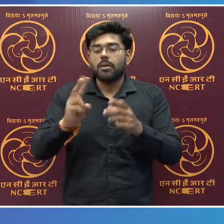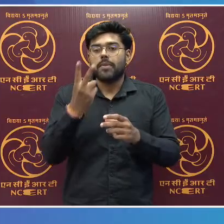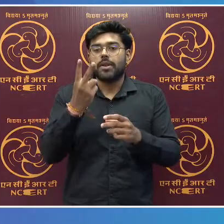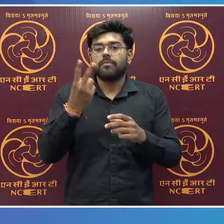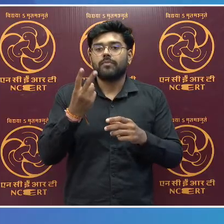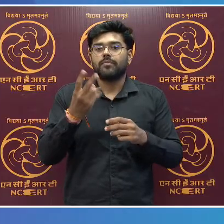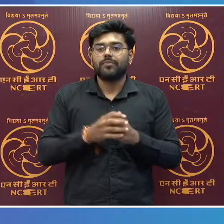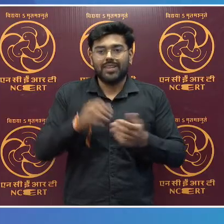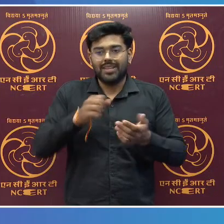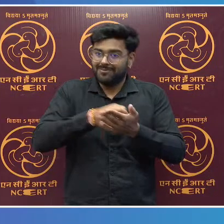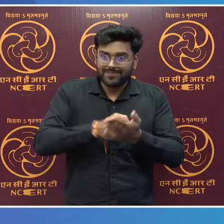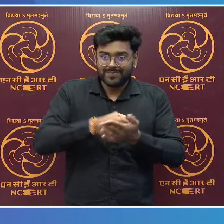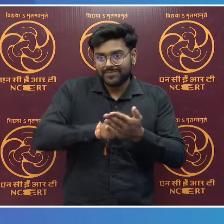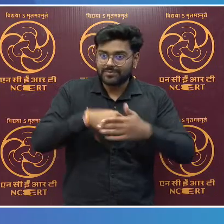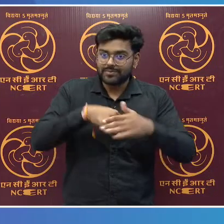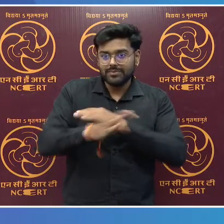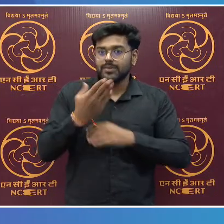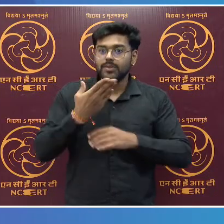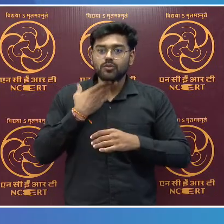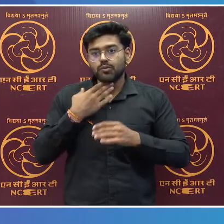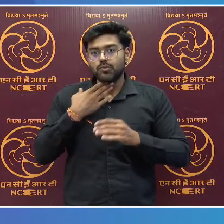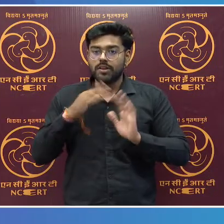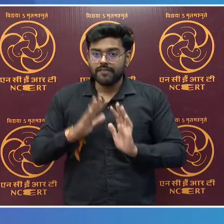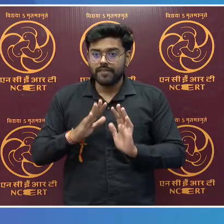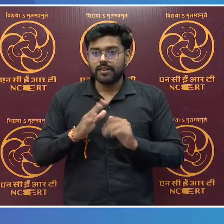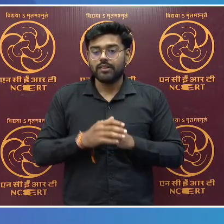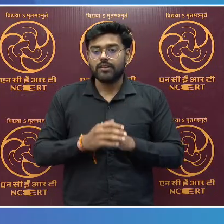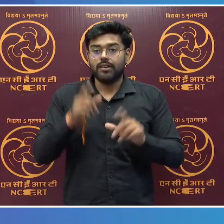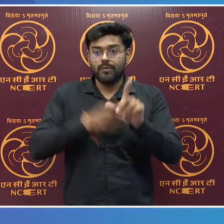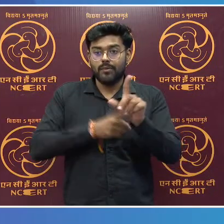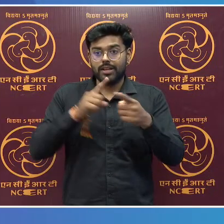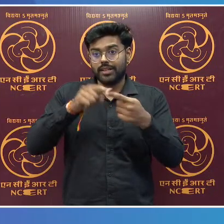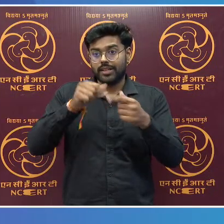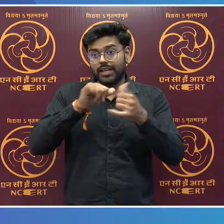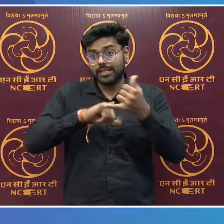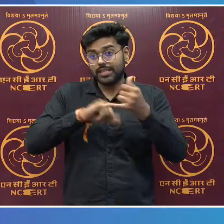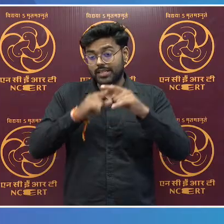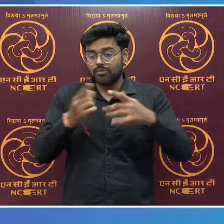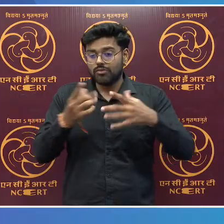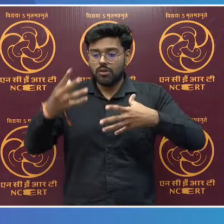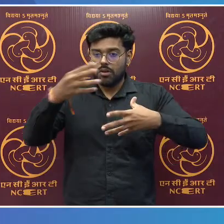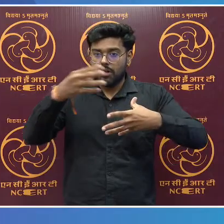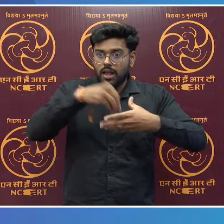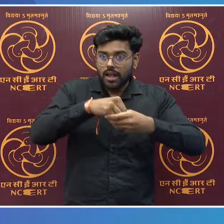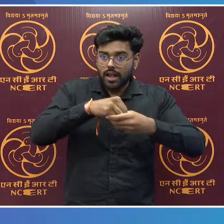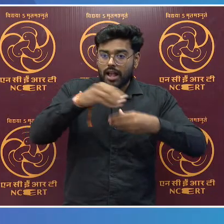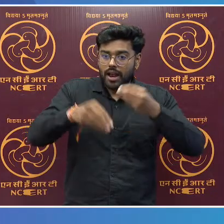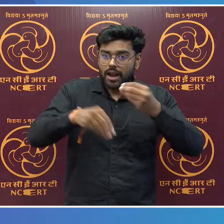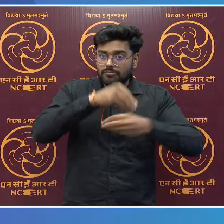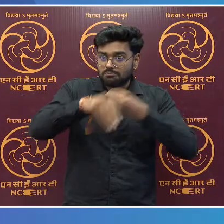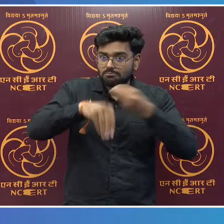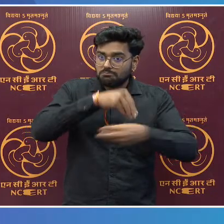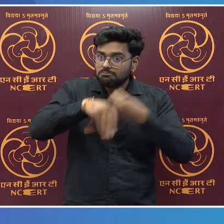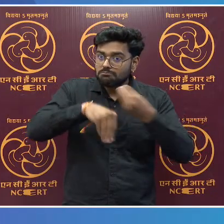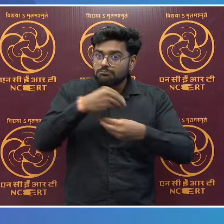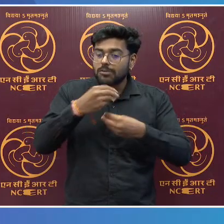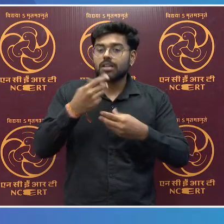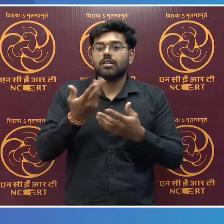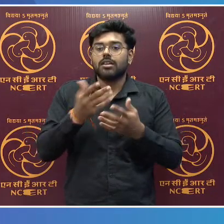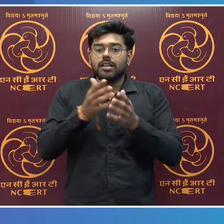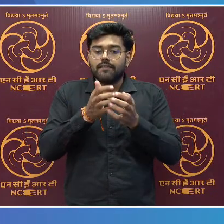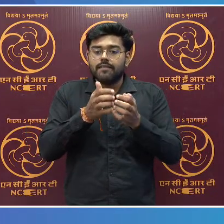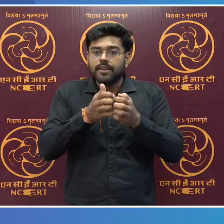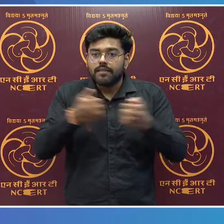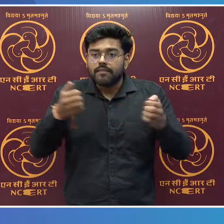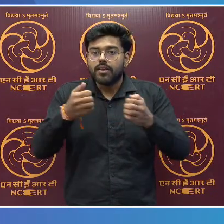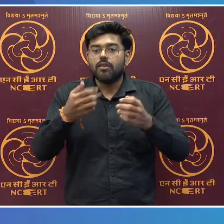sugar present in it, right? So yeast feed on that sugar and it divides